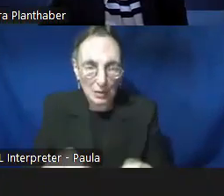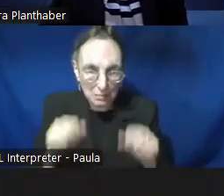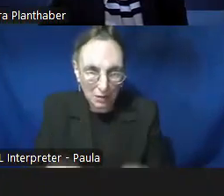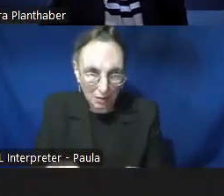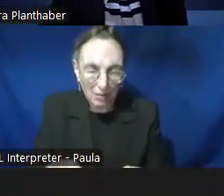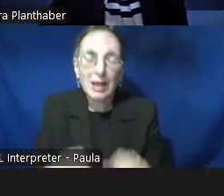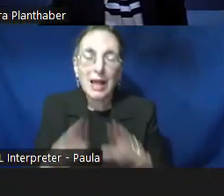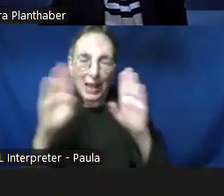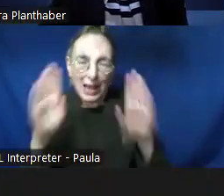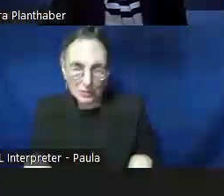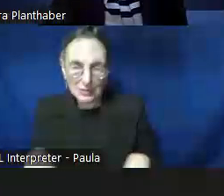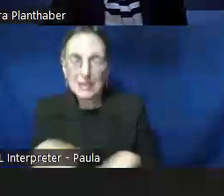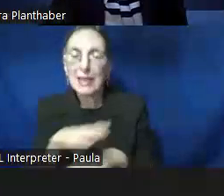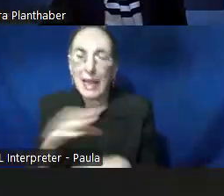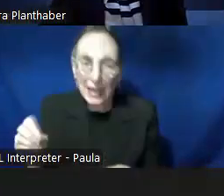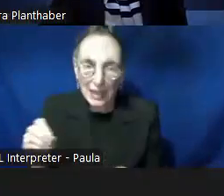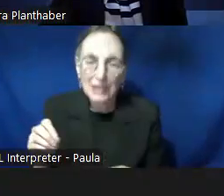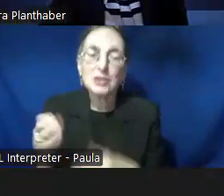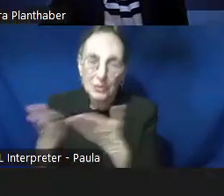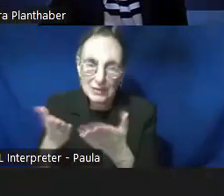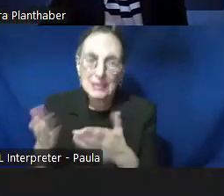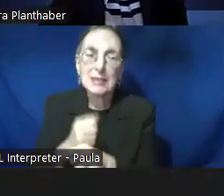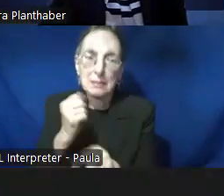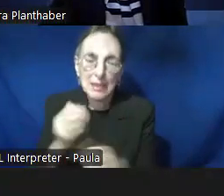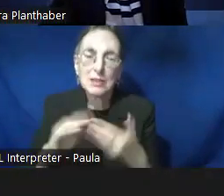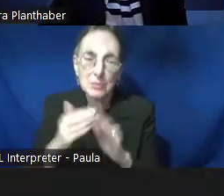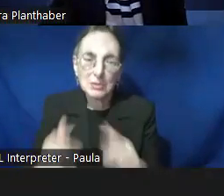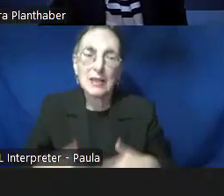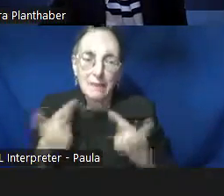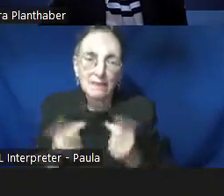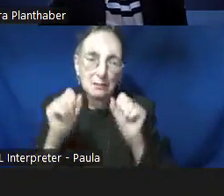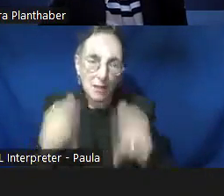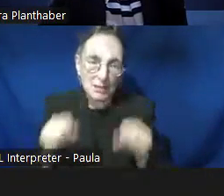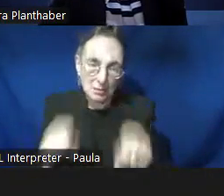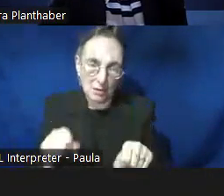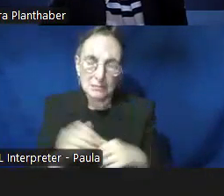make community living possible. Next slide, please.